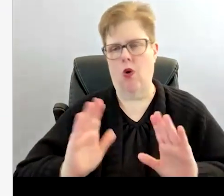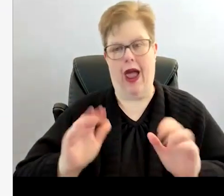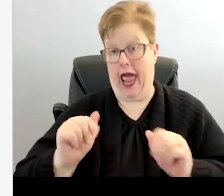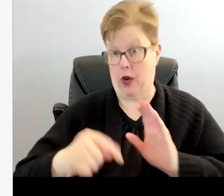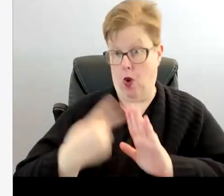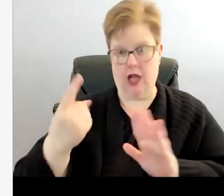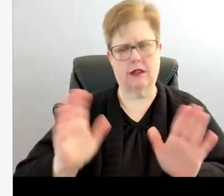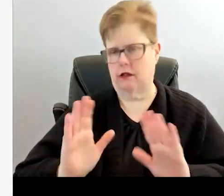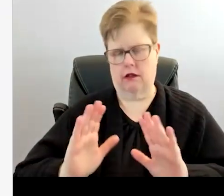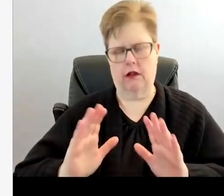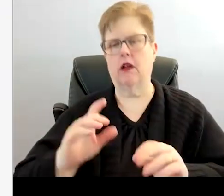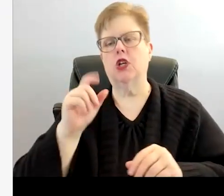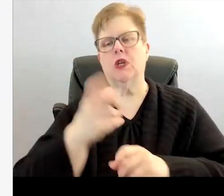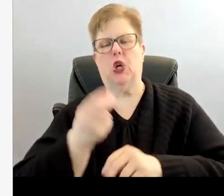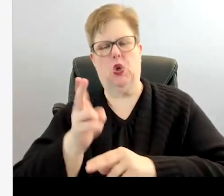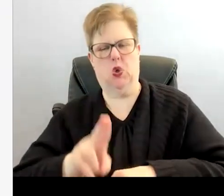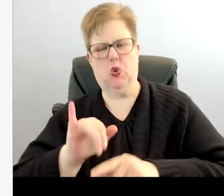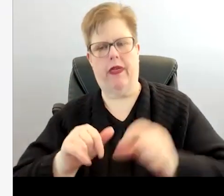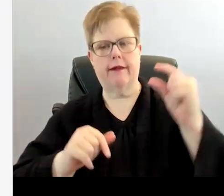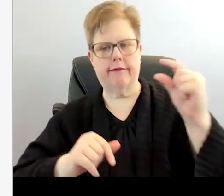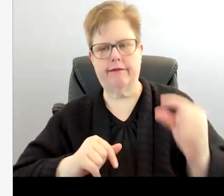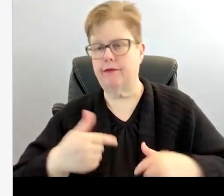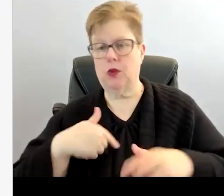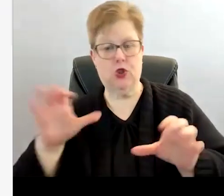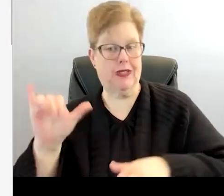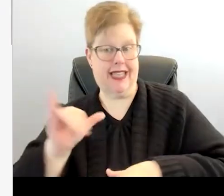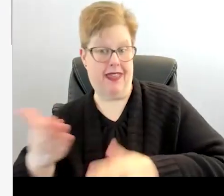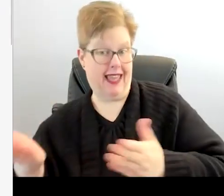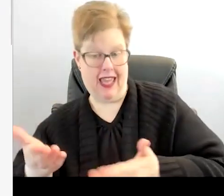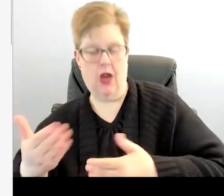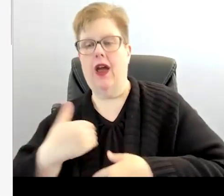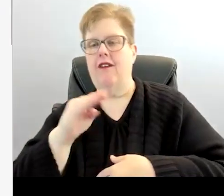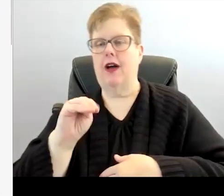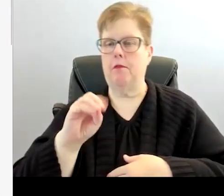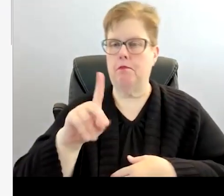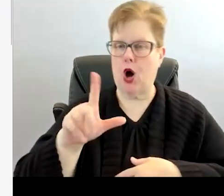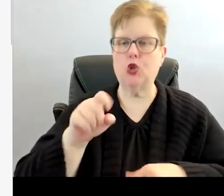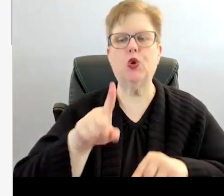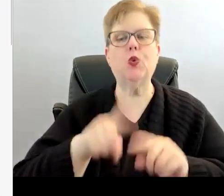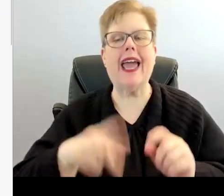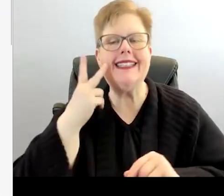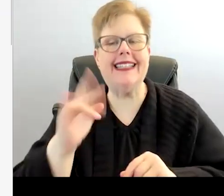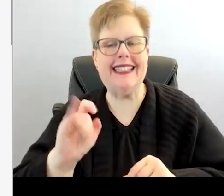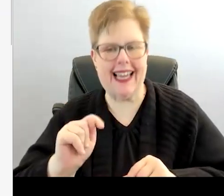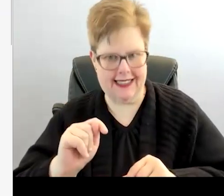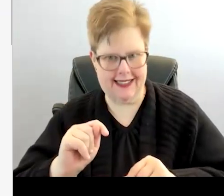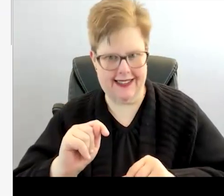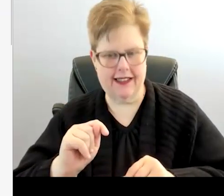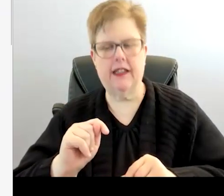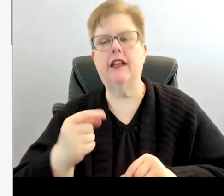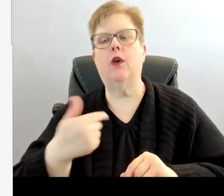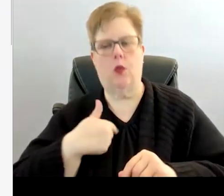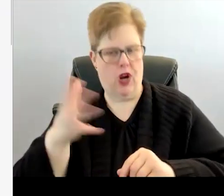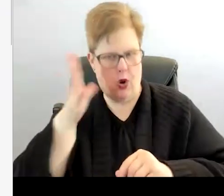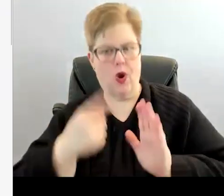once. And so to get you used to that, we're doing the same thing here. There is a module you can't see yet, and we will